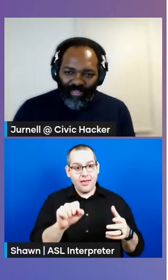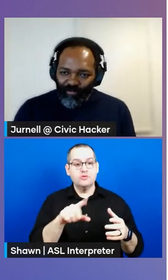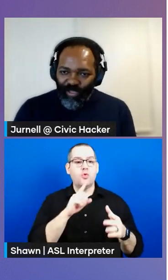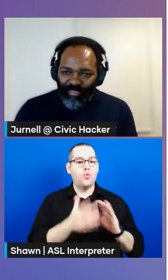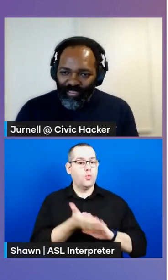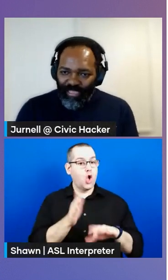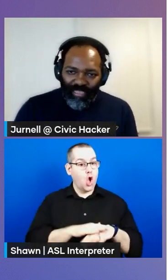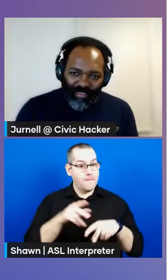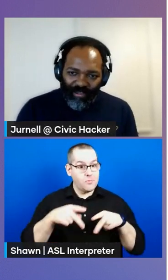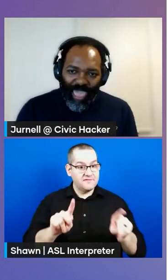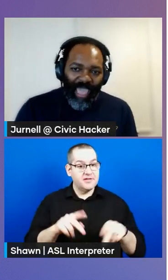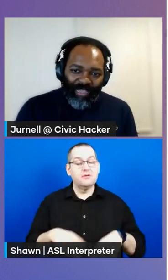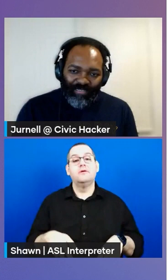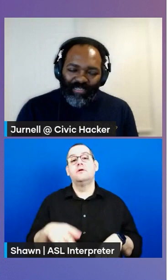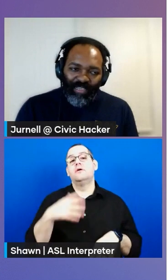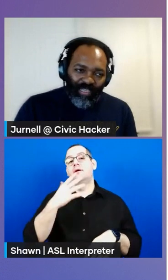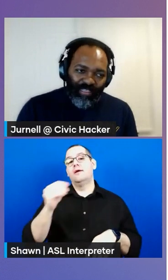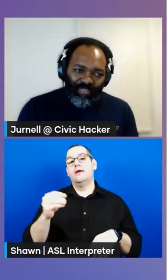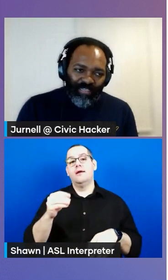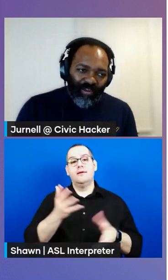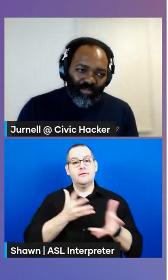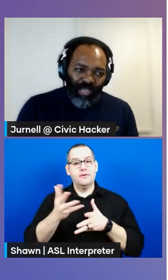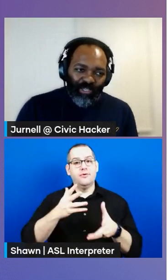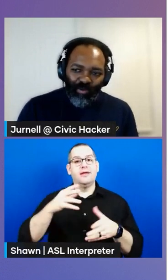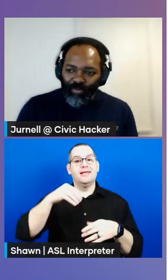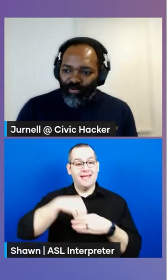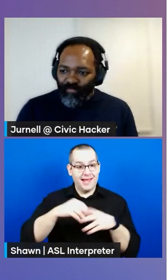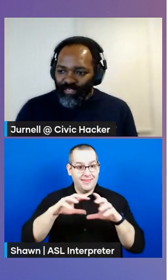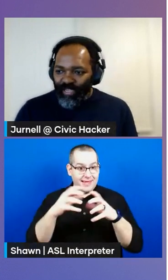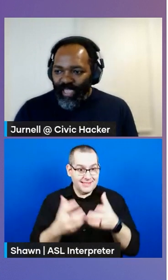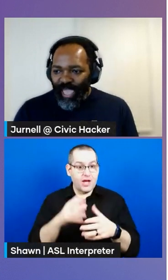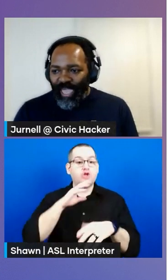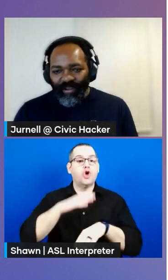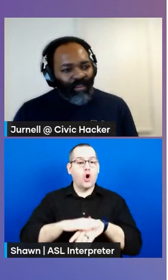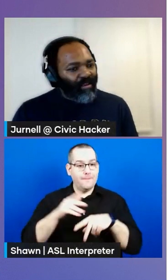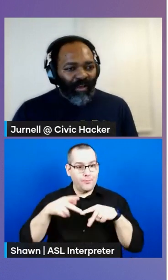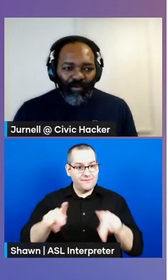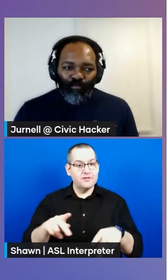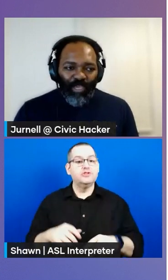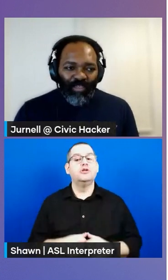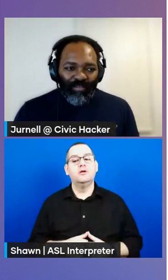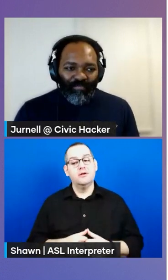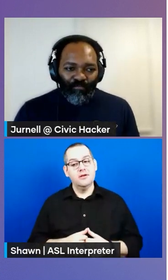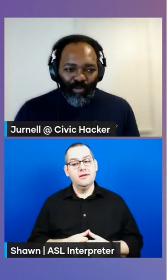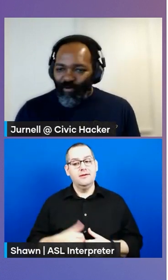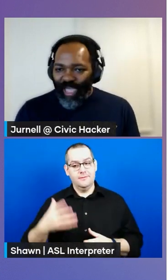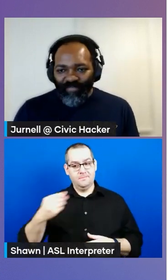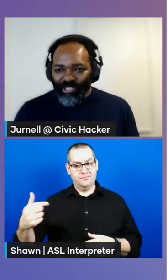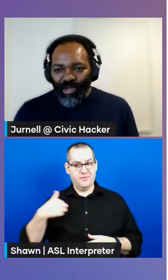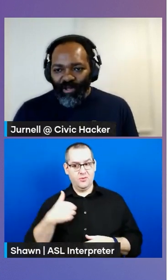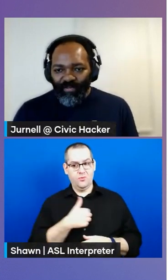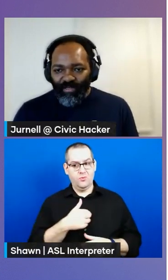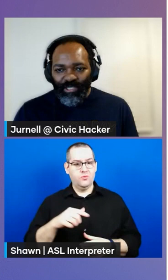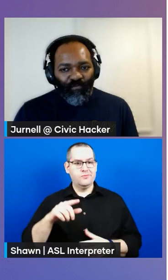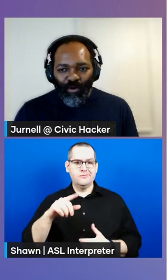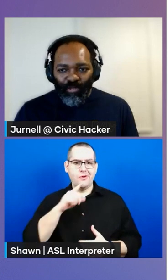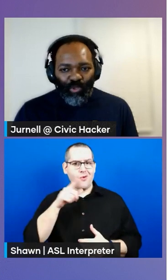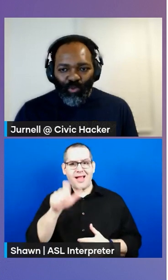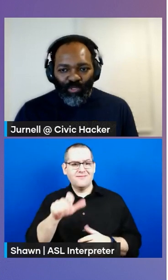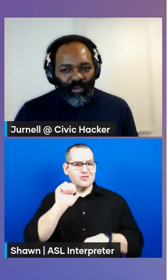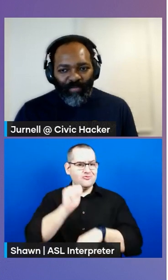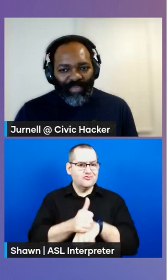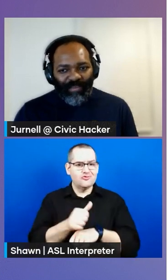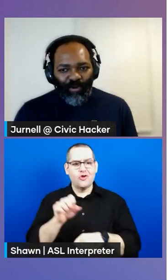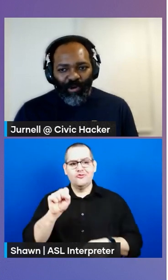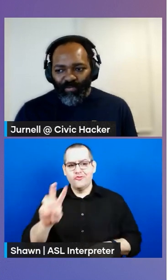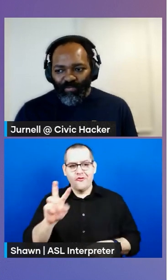they're interacting with as in the container is also unprivileged. And we don't have to install the software or